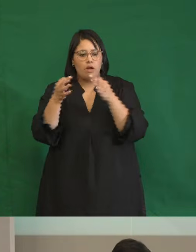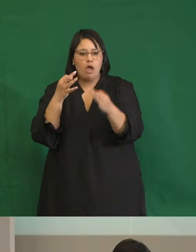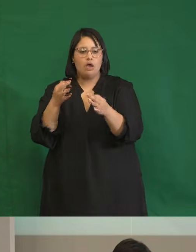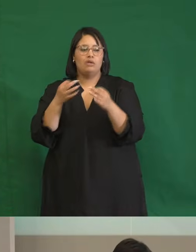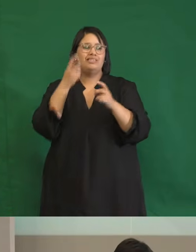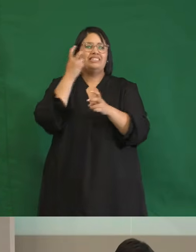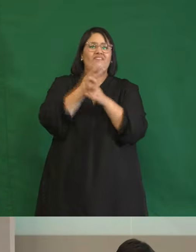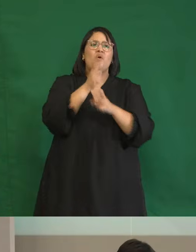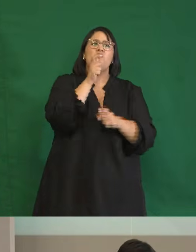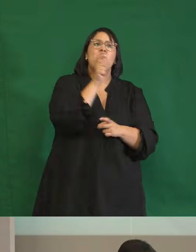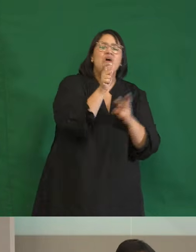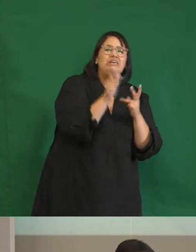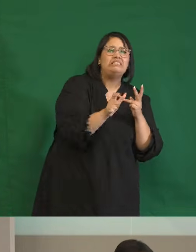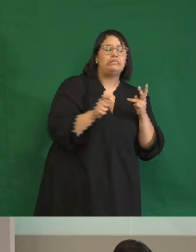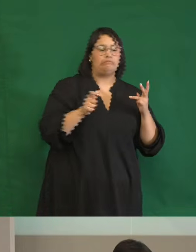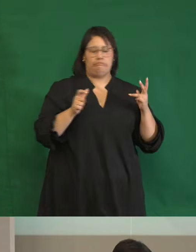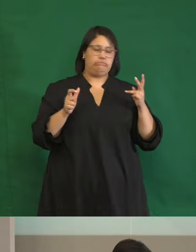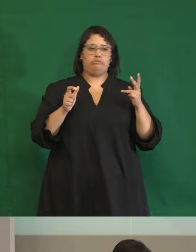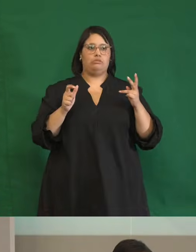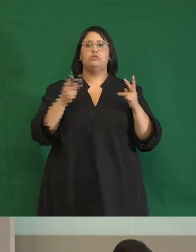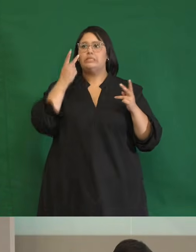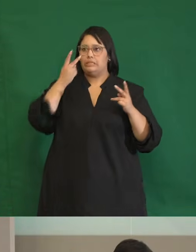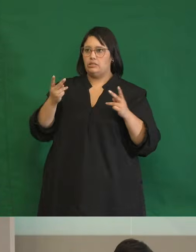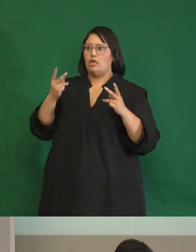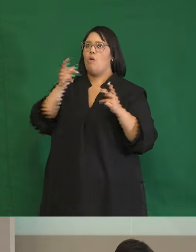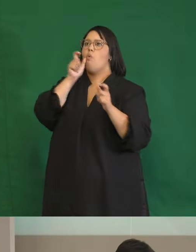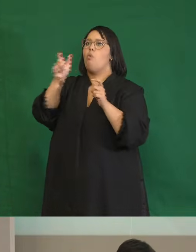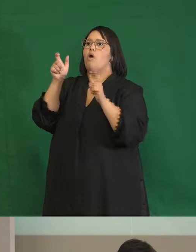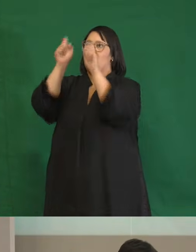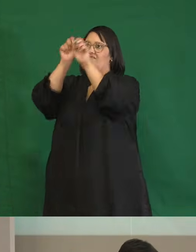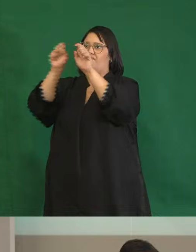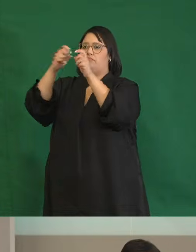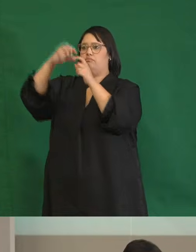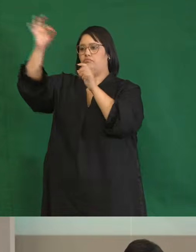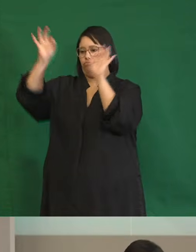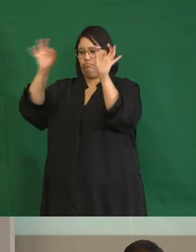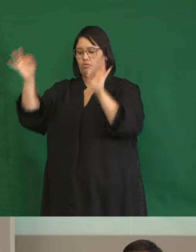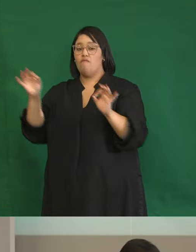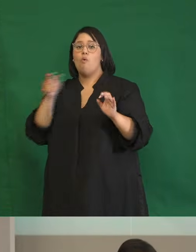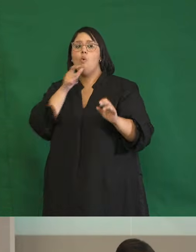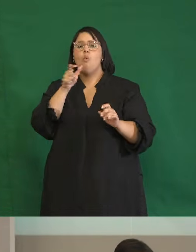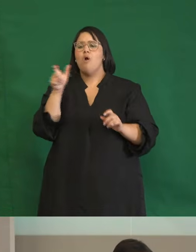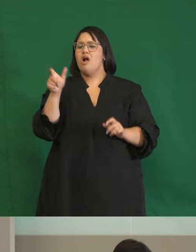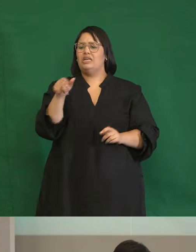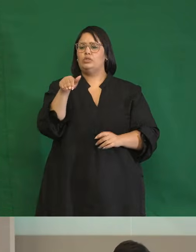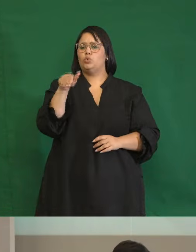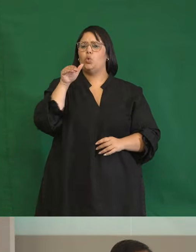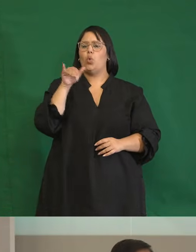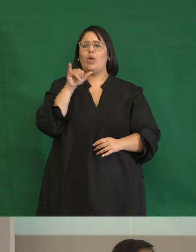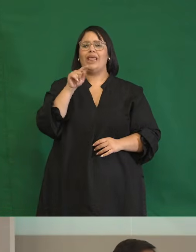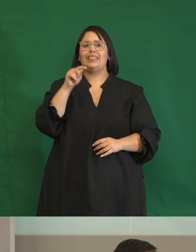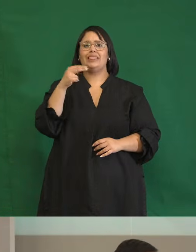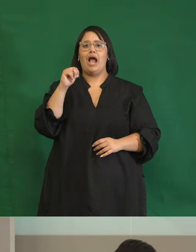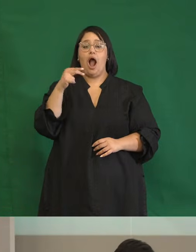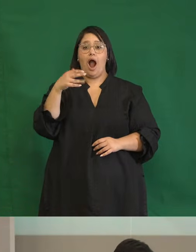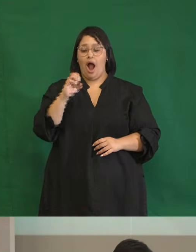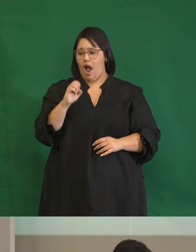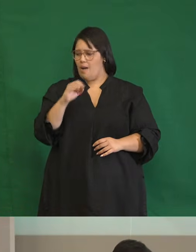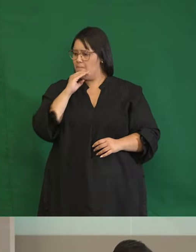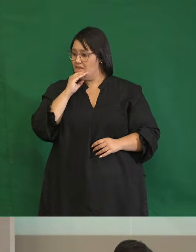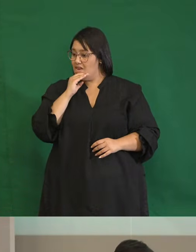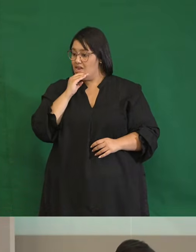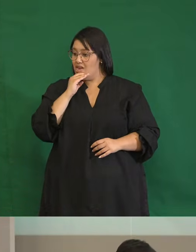information from the word nets. For instance, the isiZulu word etanga, which means thigh, but can